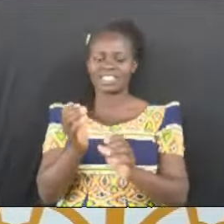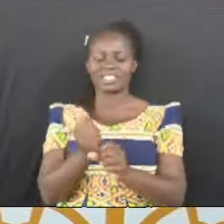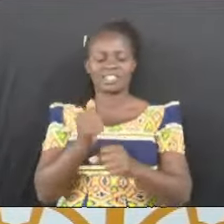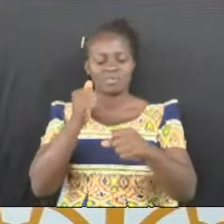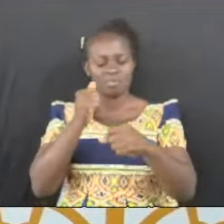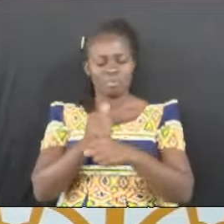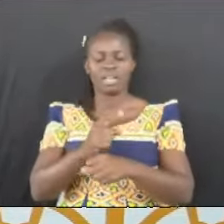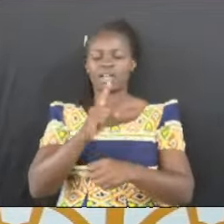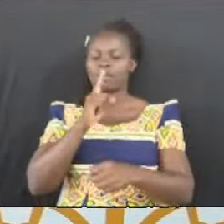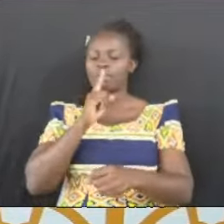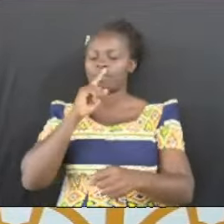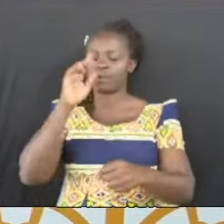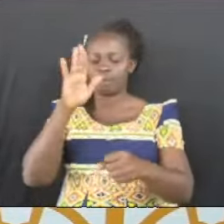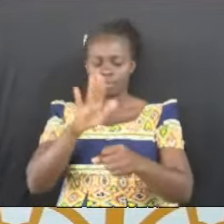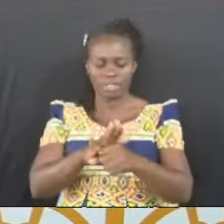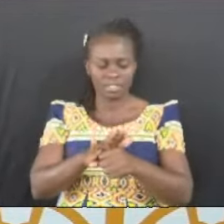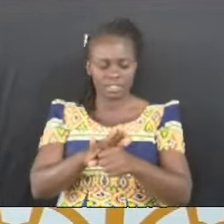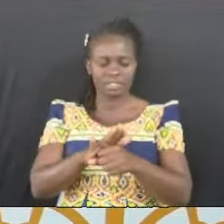never lack a descendant